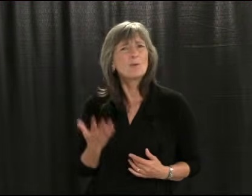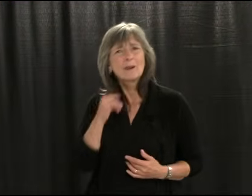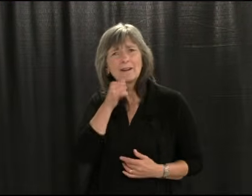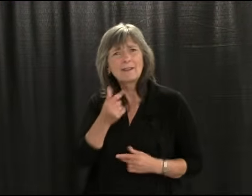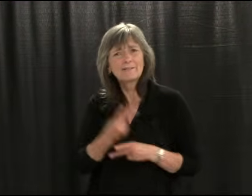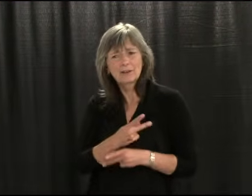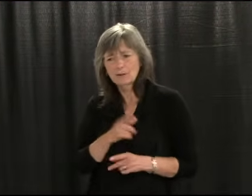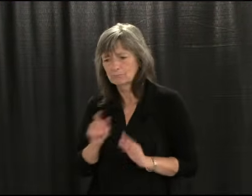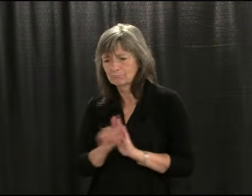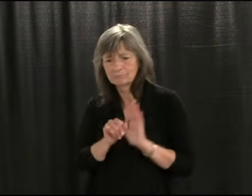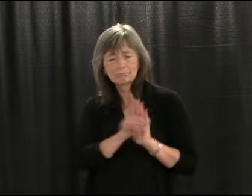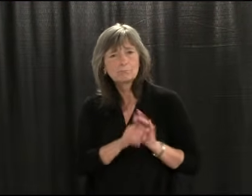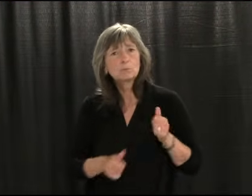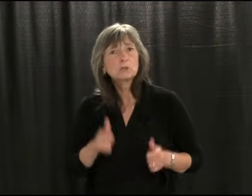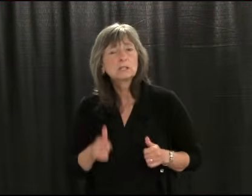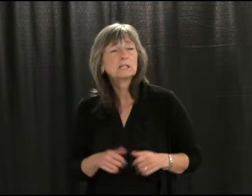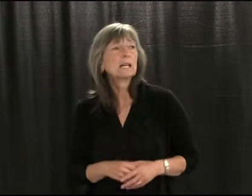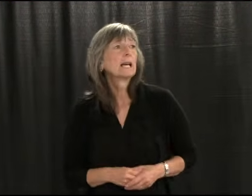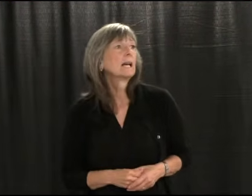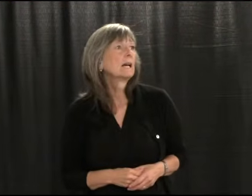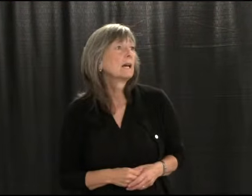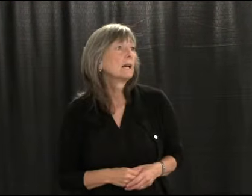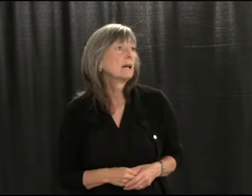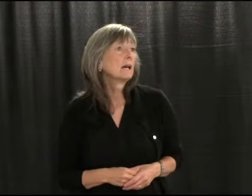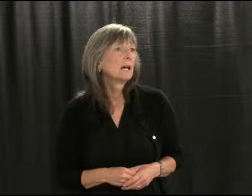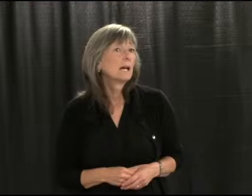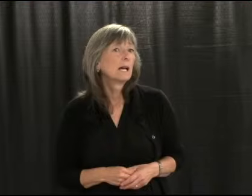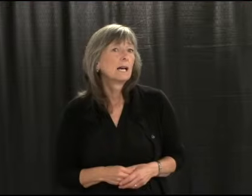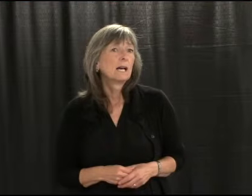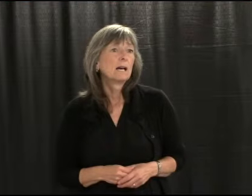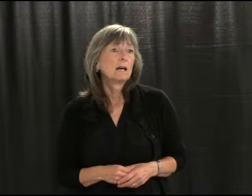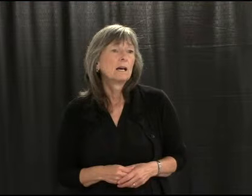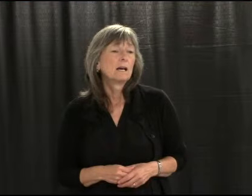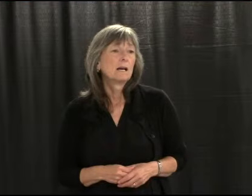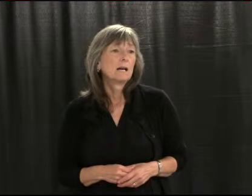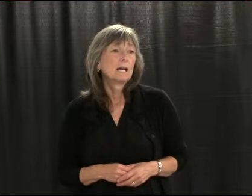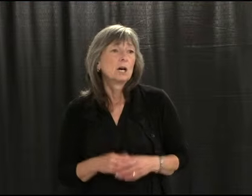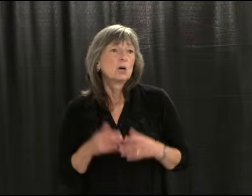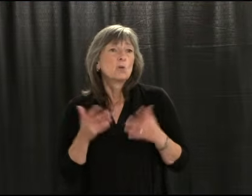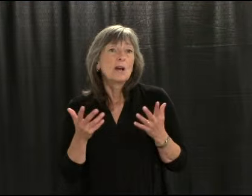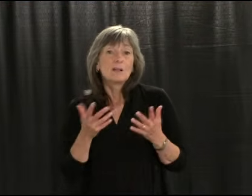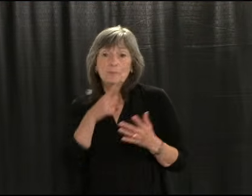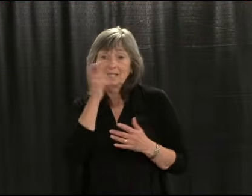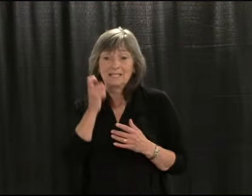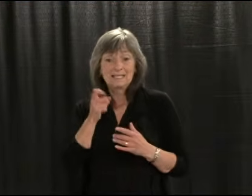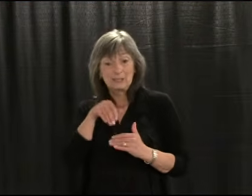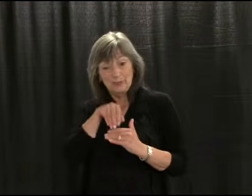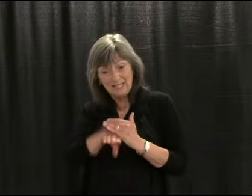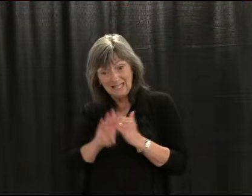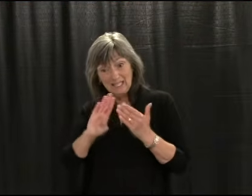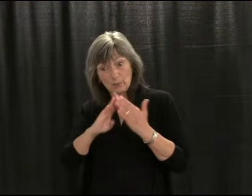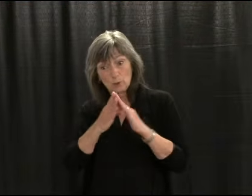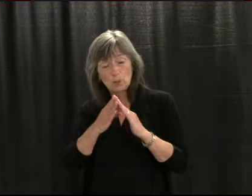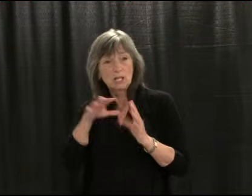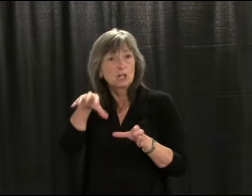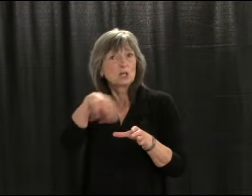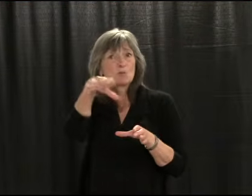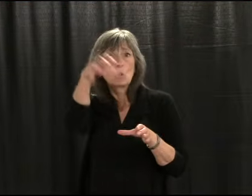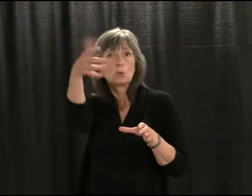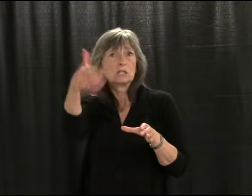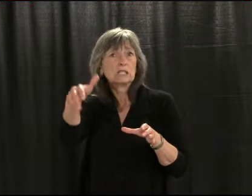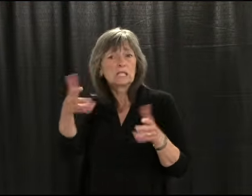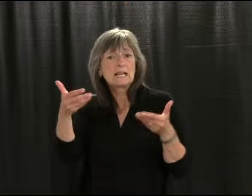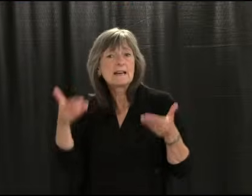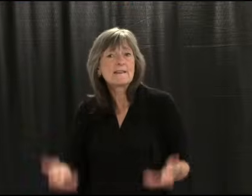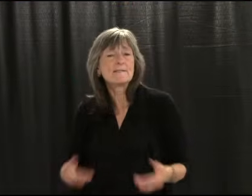that can't be done. Yeah, I'll say quickly, and then Jamie can. I mean, the danger of actually getting in there and seeing it, and the smoke and heat the smoke is preventing